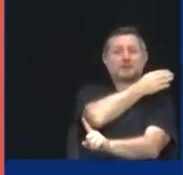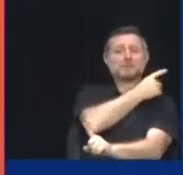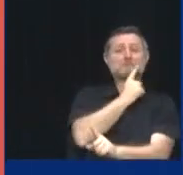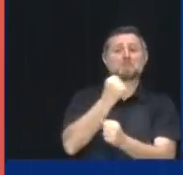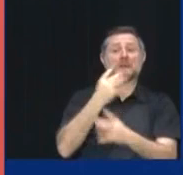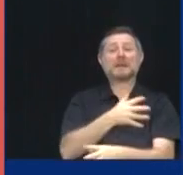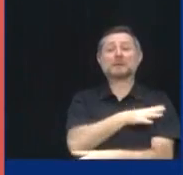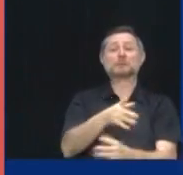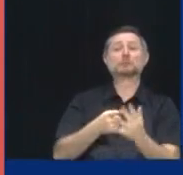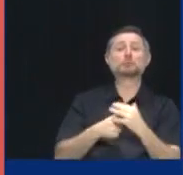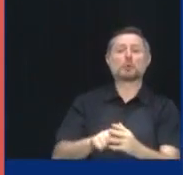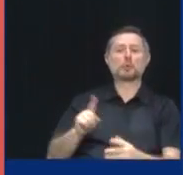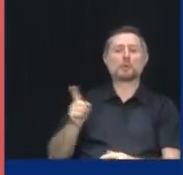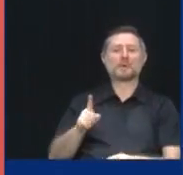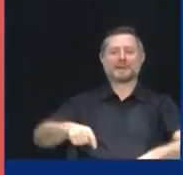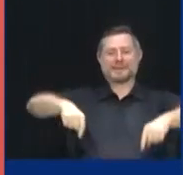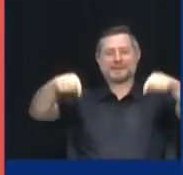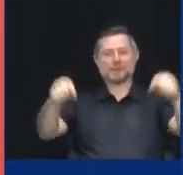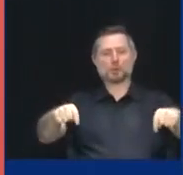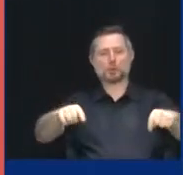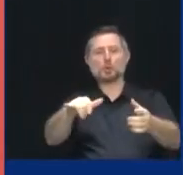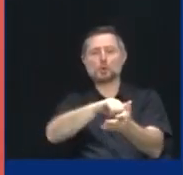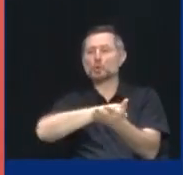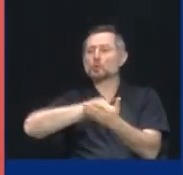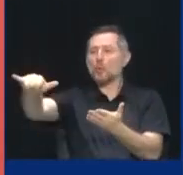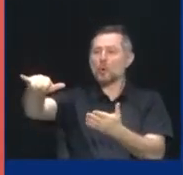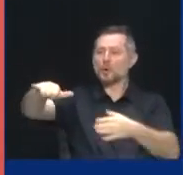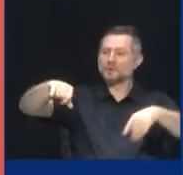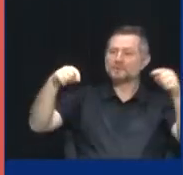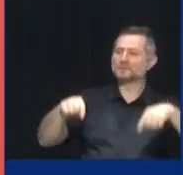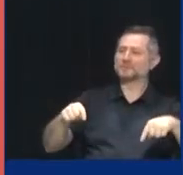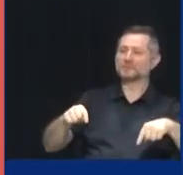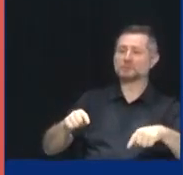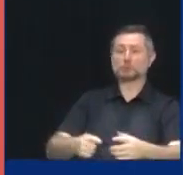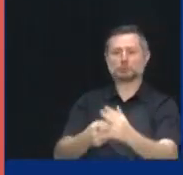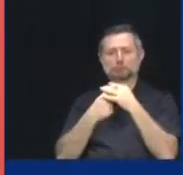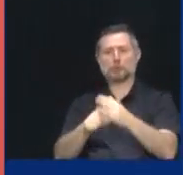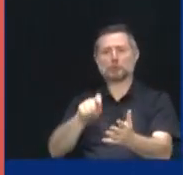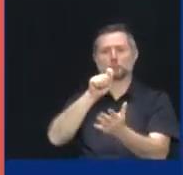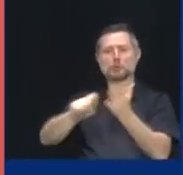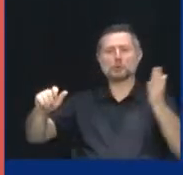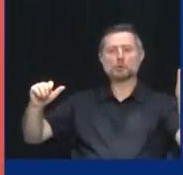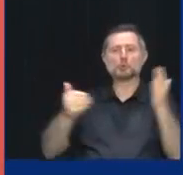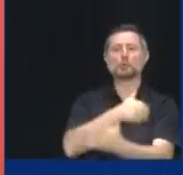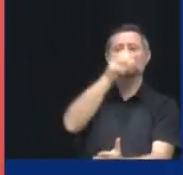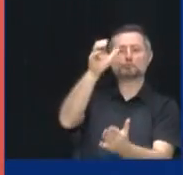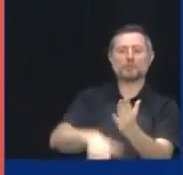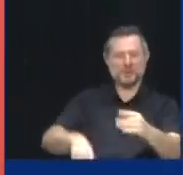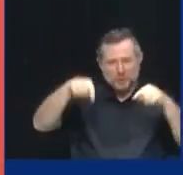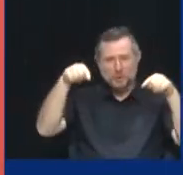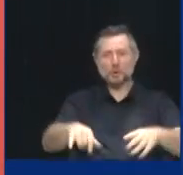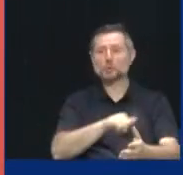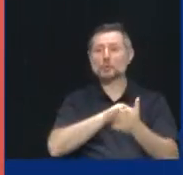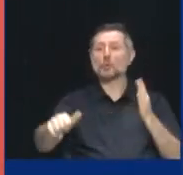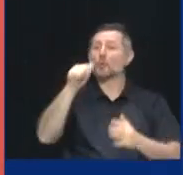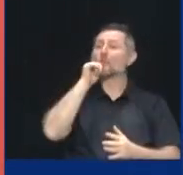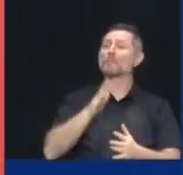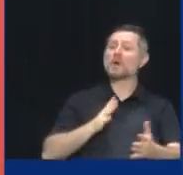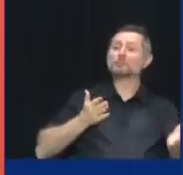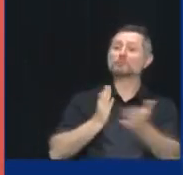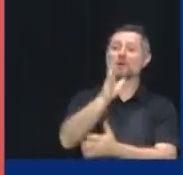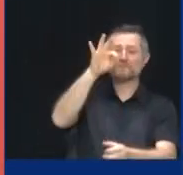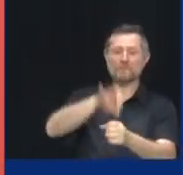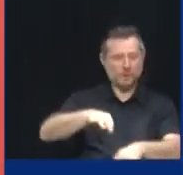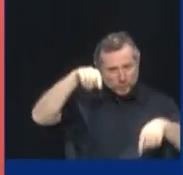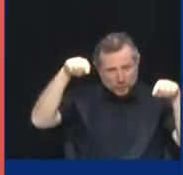York, and the chapters began being written here in New York. The women's rights movement started here in Seneca